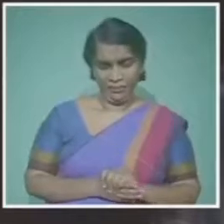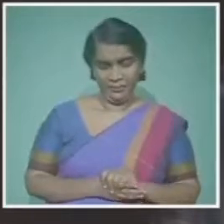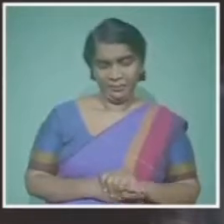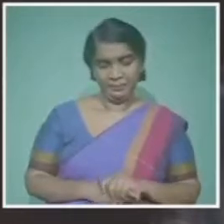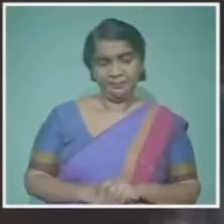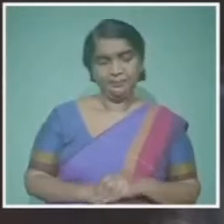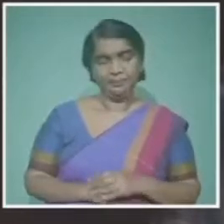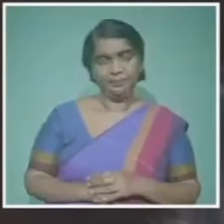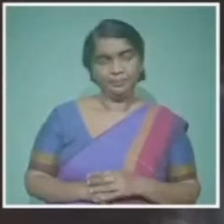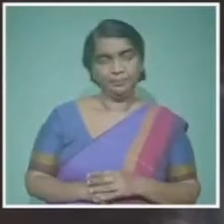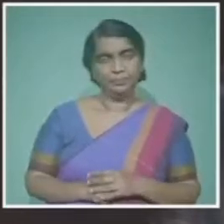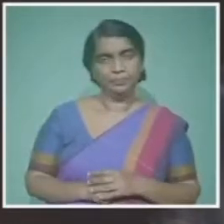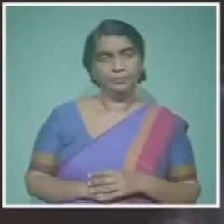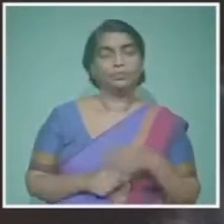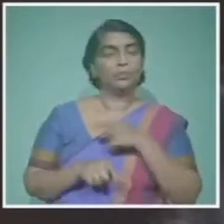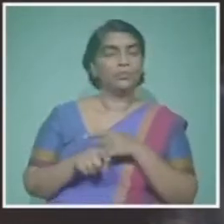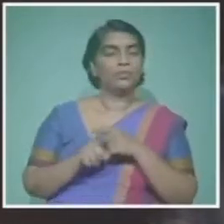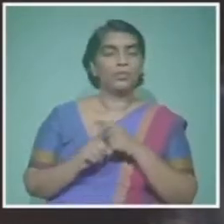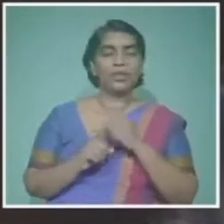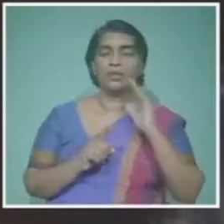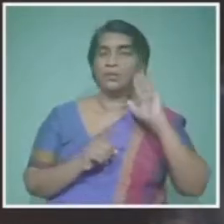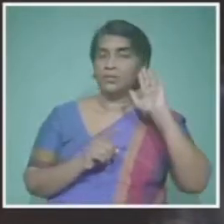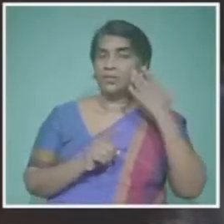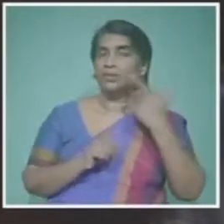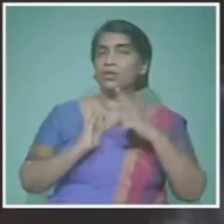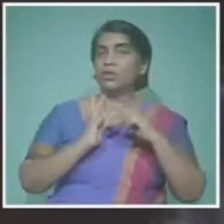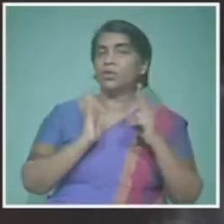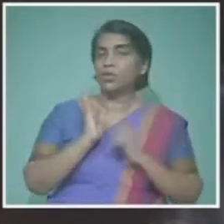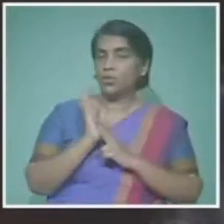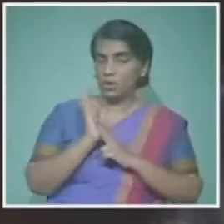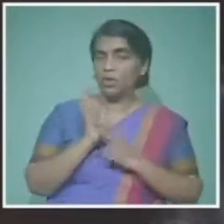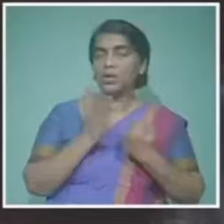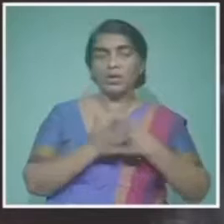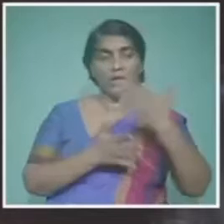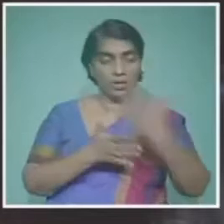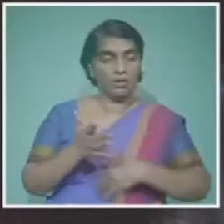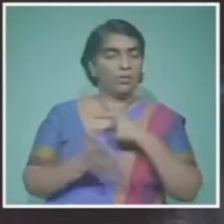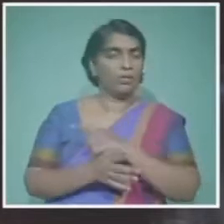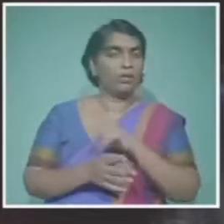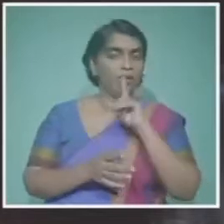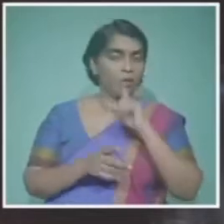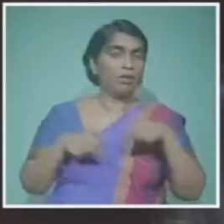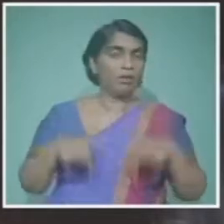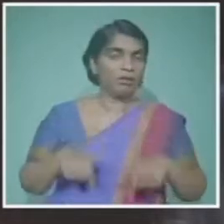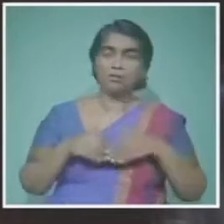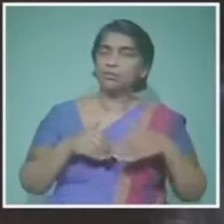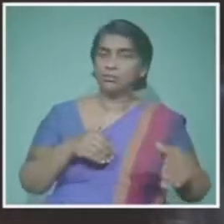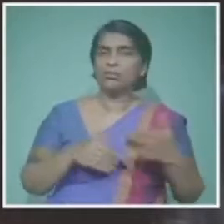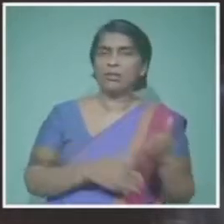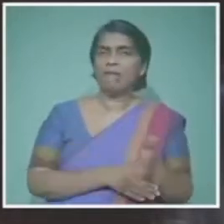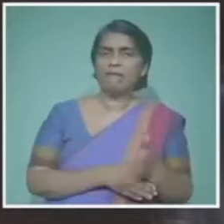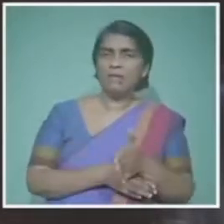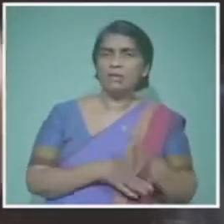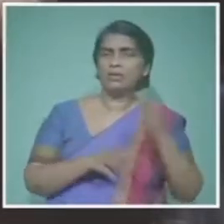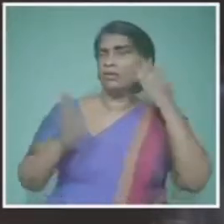UN special reporter on modern form of slavery. Sir Tomayo Obakata submitted to the UN Human